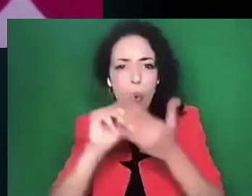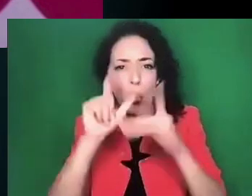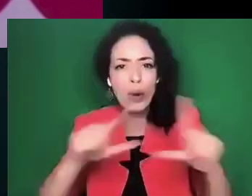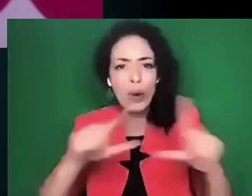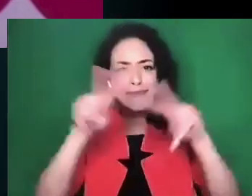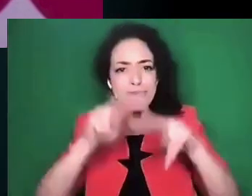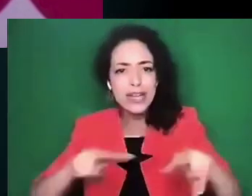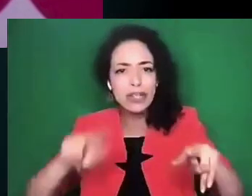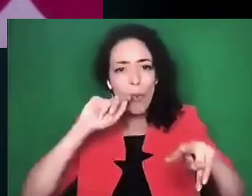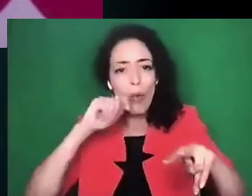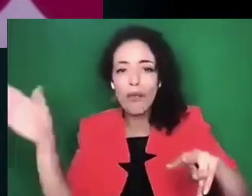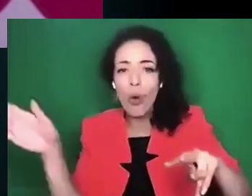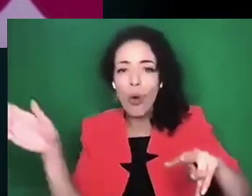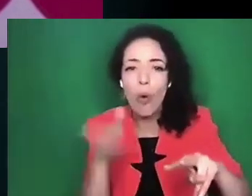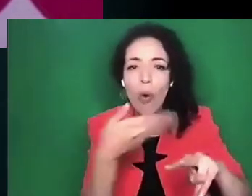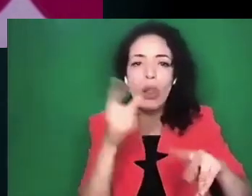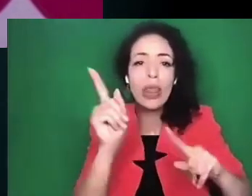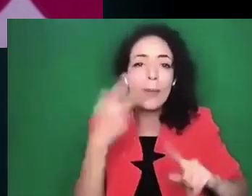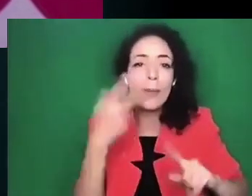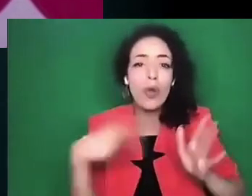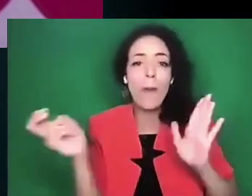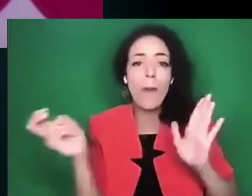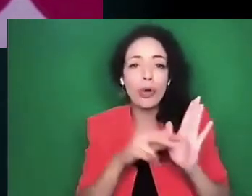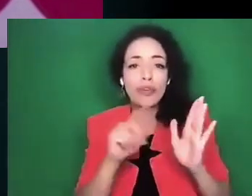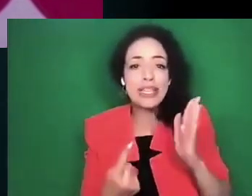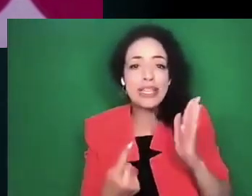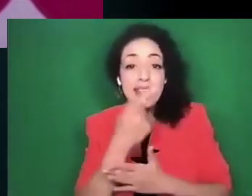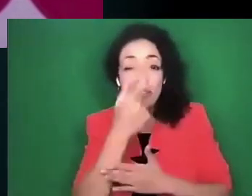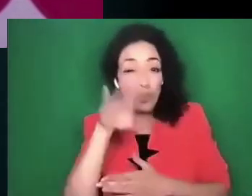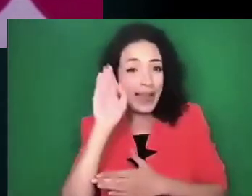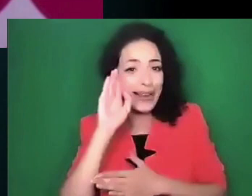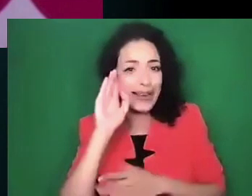this event, so you can listen to it again if you experienced